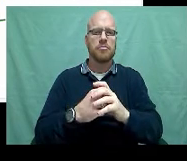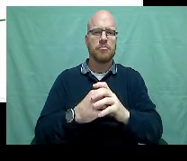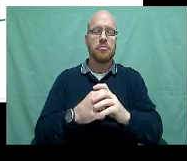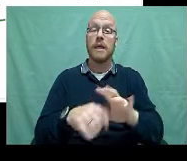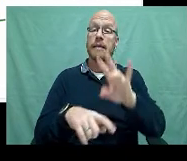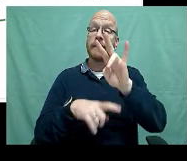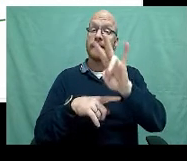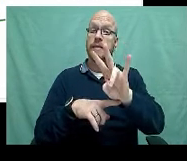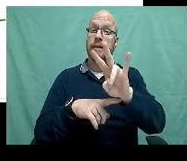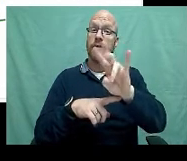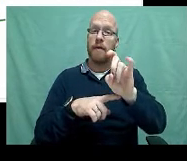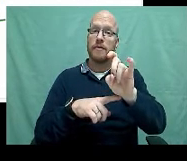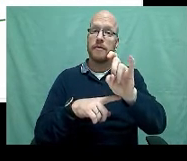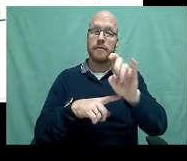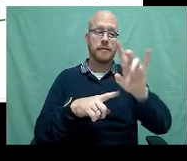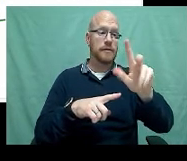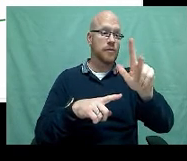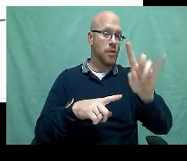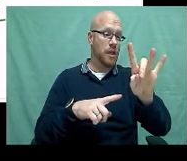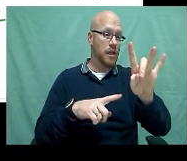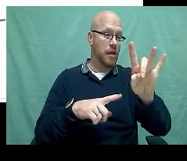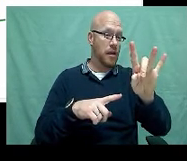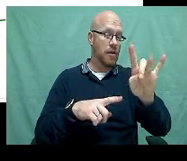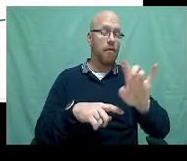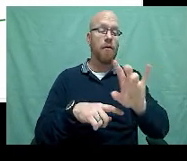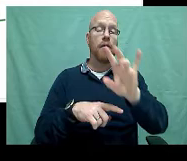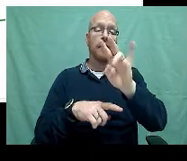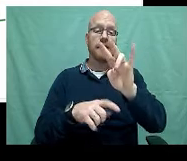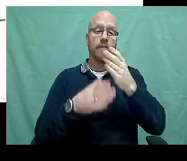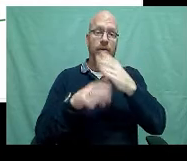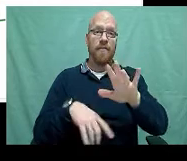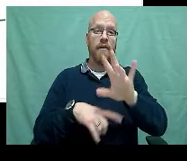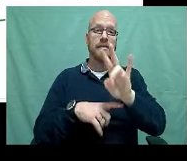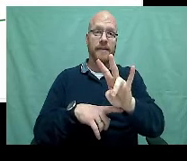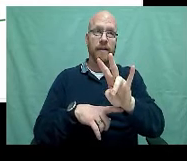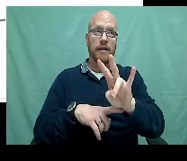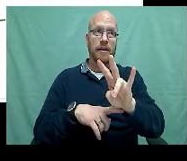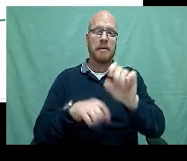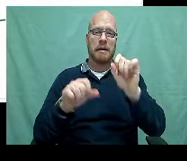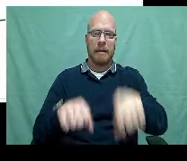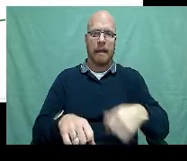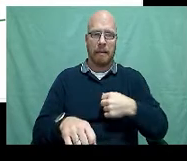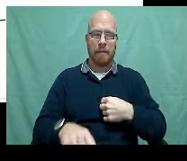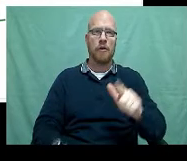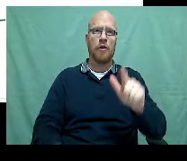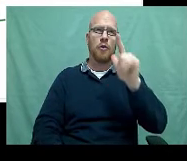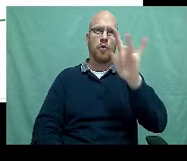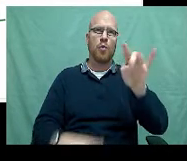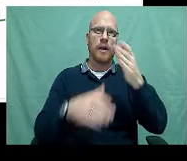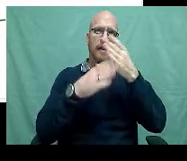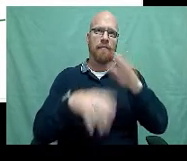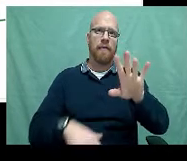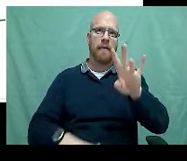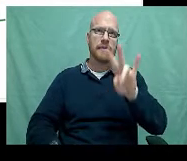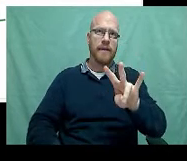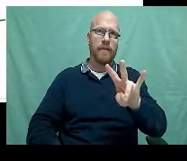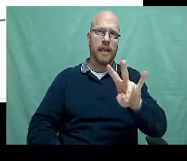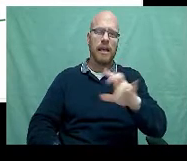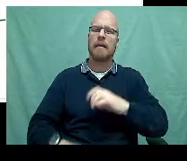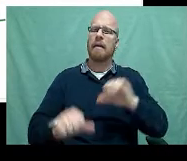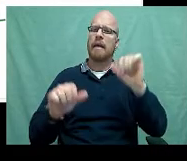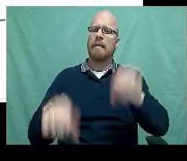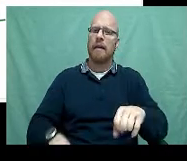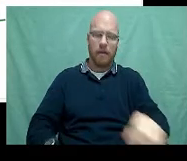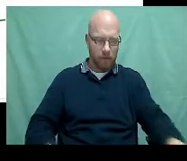Okay, 7x and 28, 7 divided by 7, and 28 divided by 7. They both go